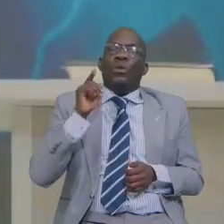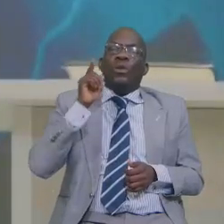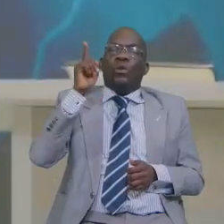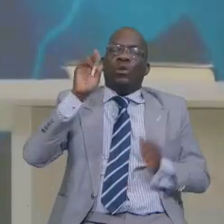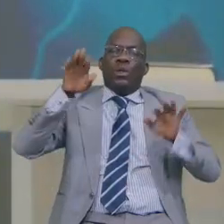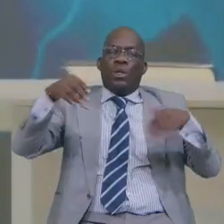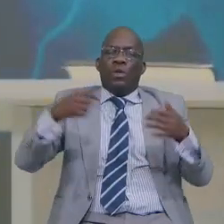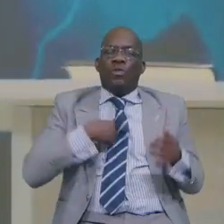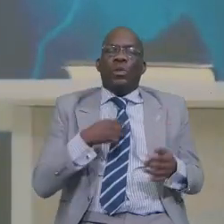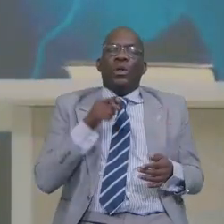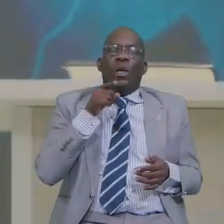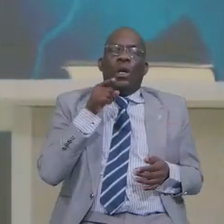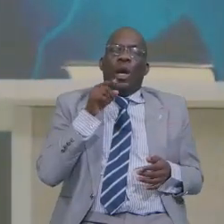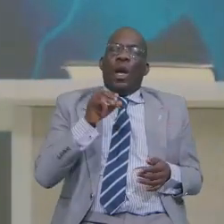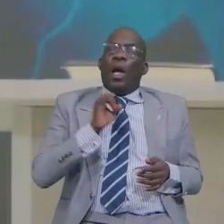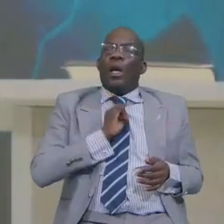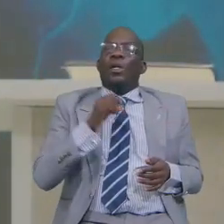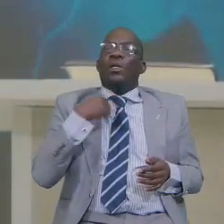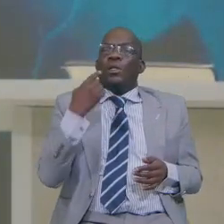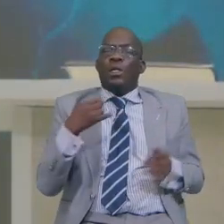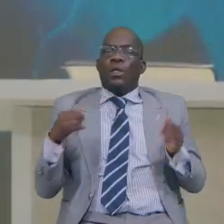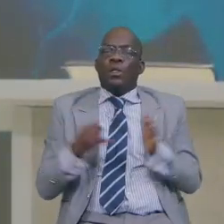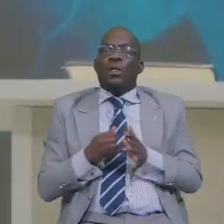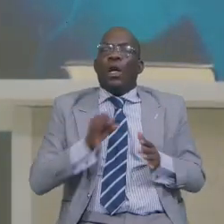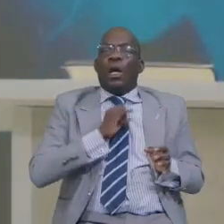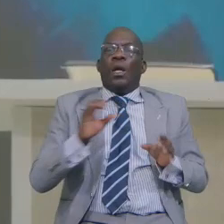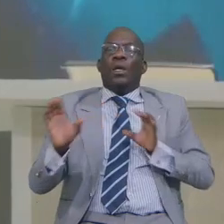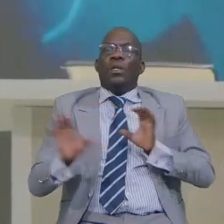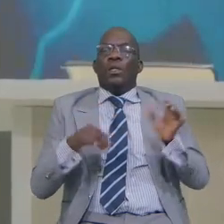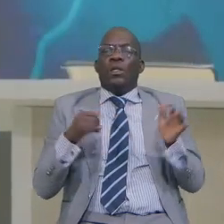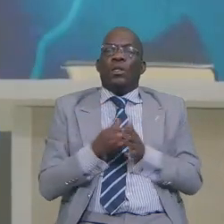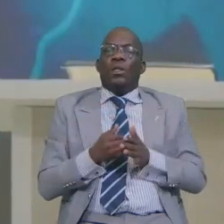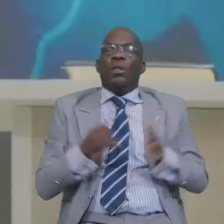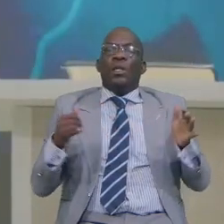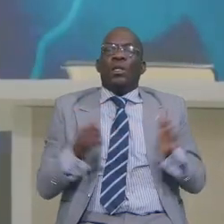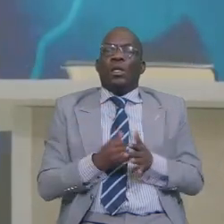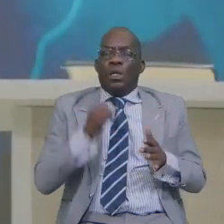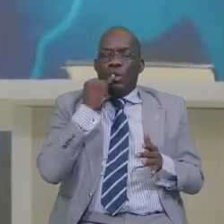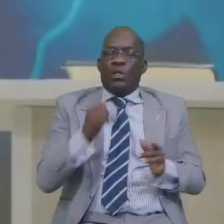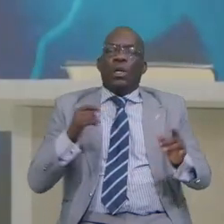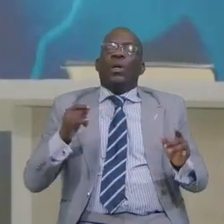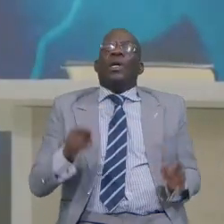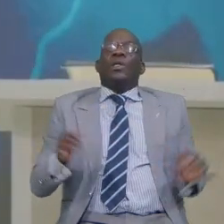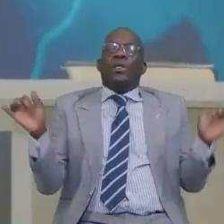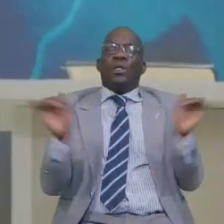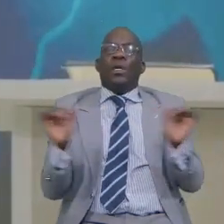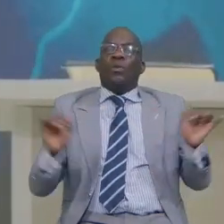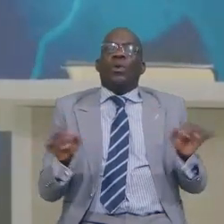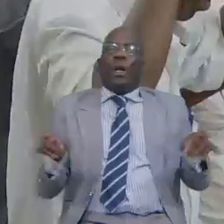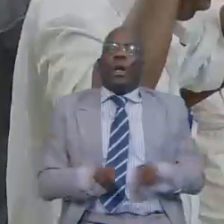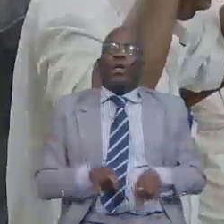said it, I operated it, and it's exactly as you have